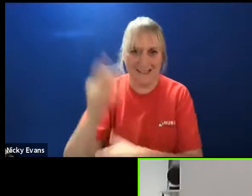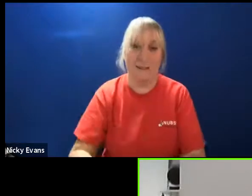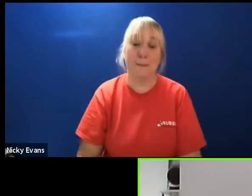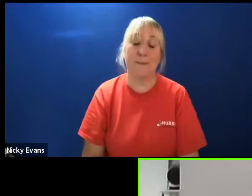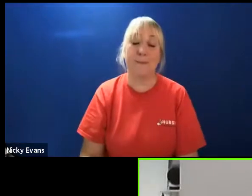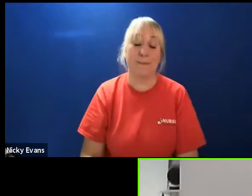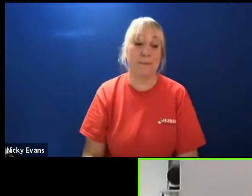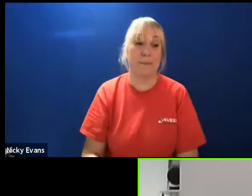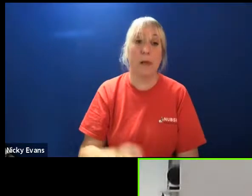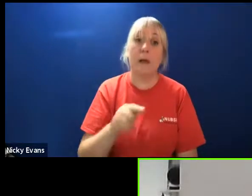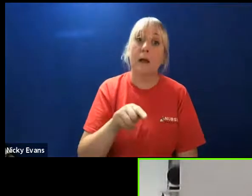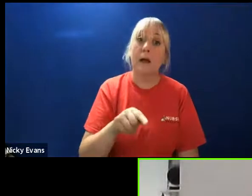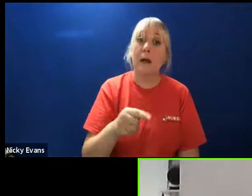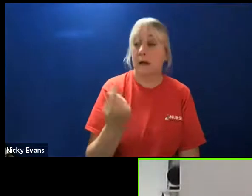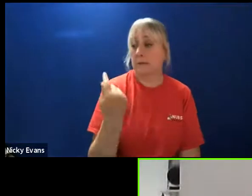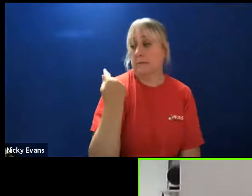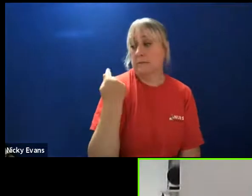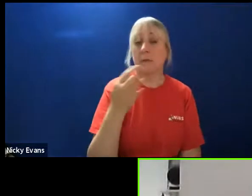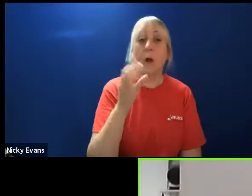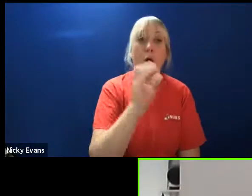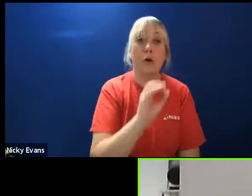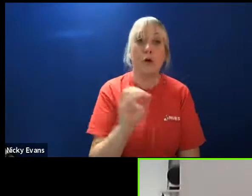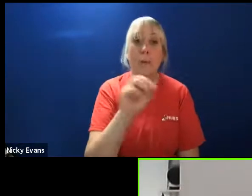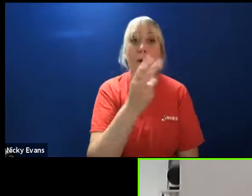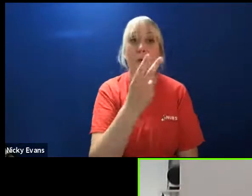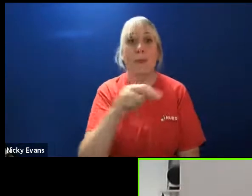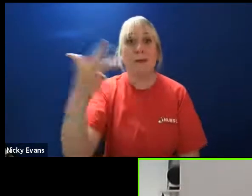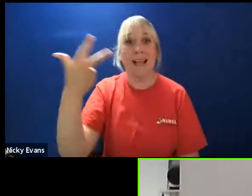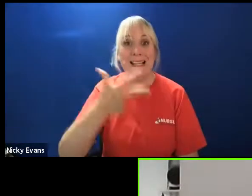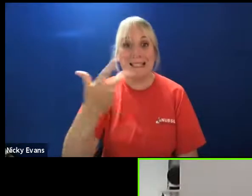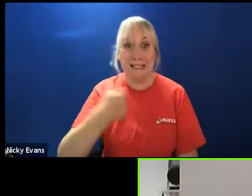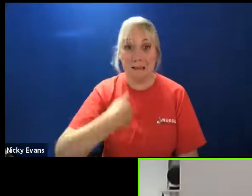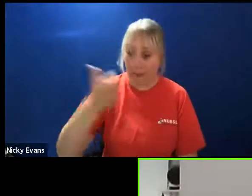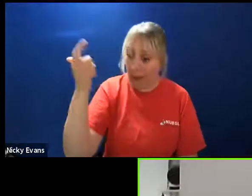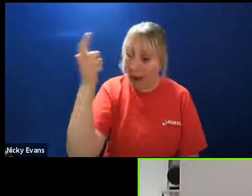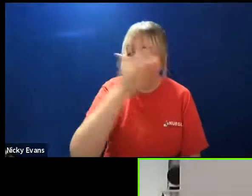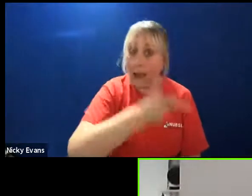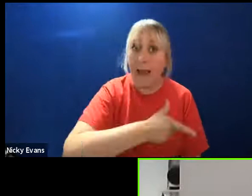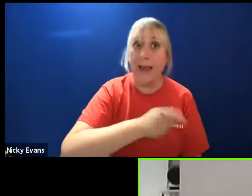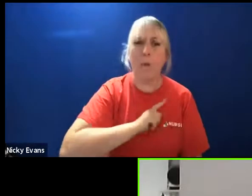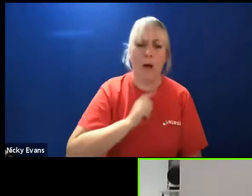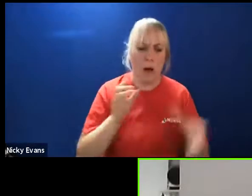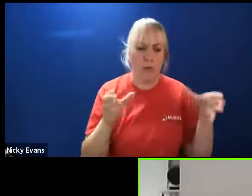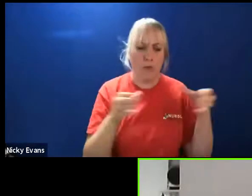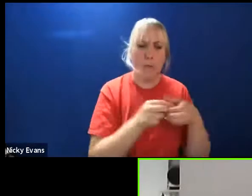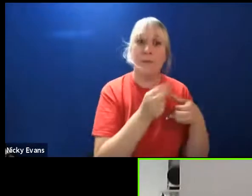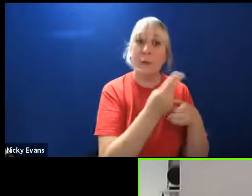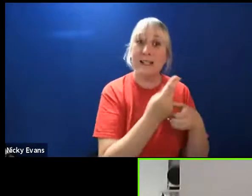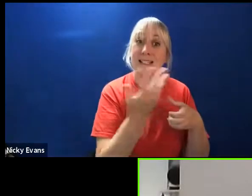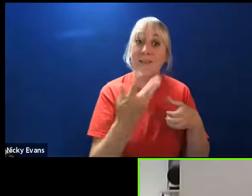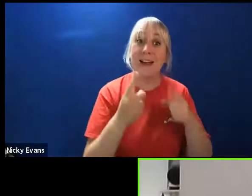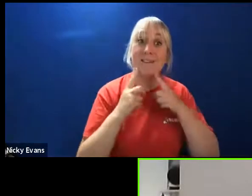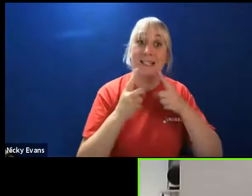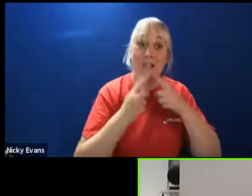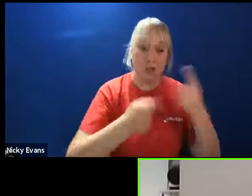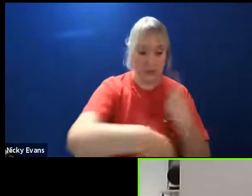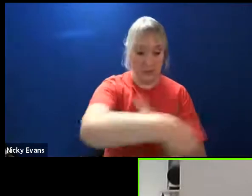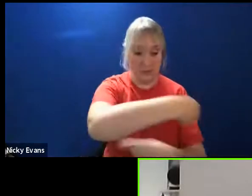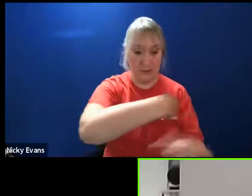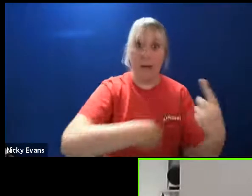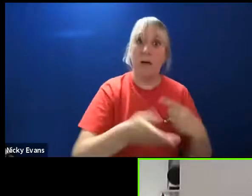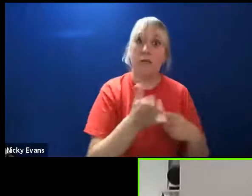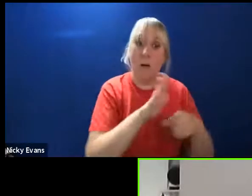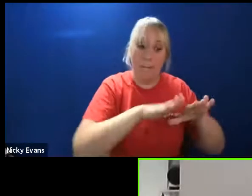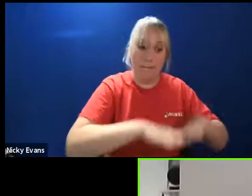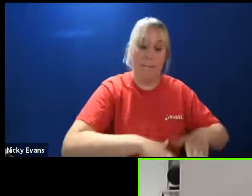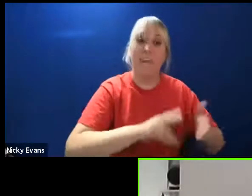October 2018, I was lucky enough to be one of the 25 teachers from the NEU that took part in the